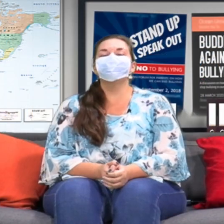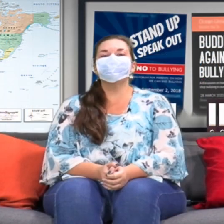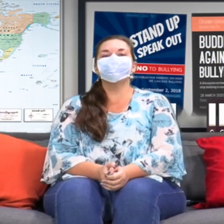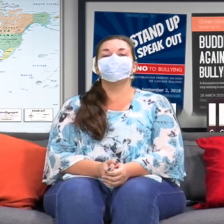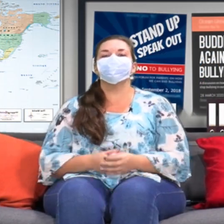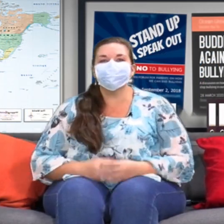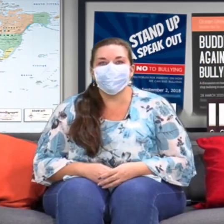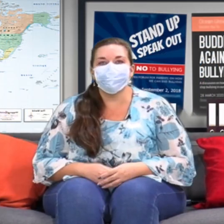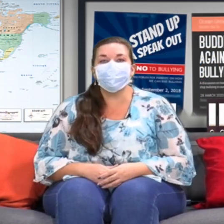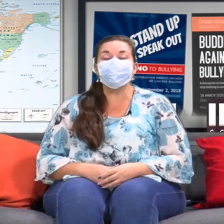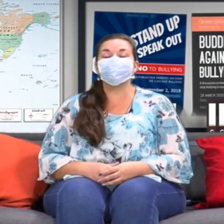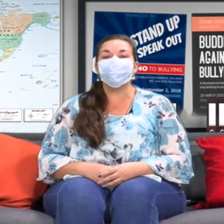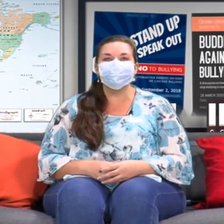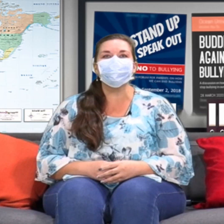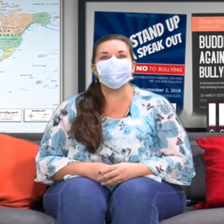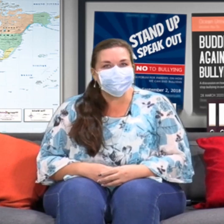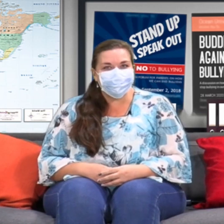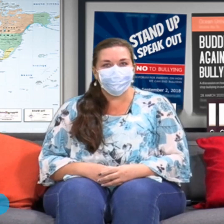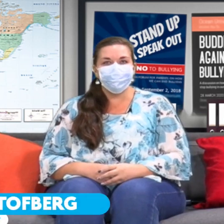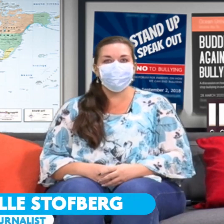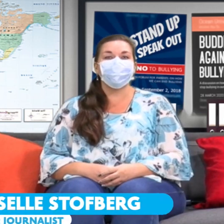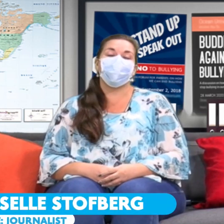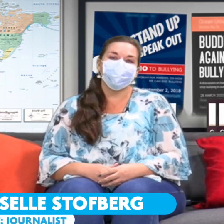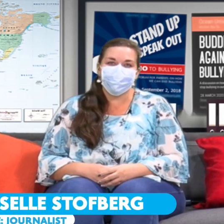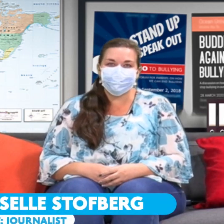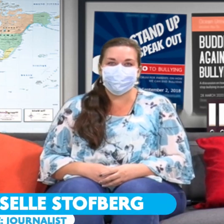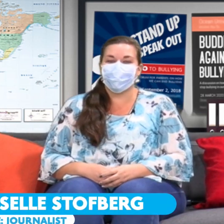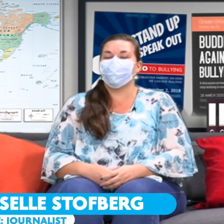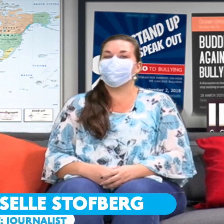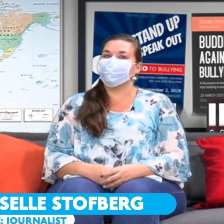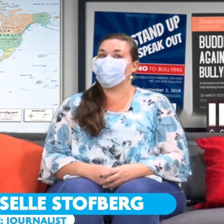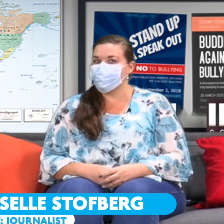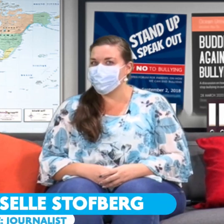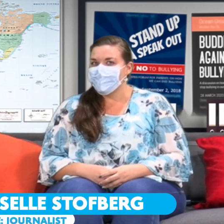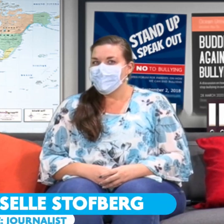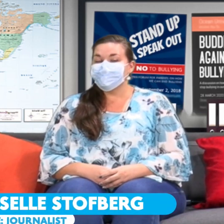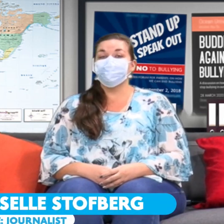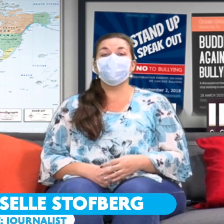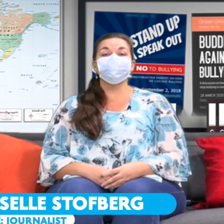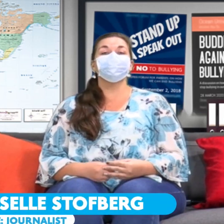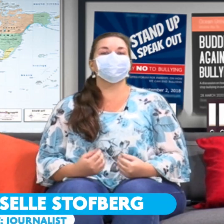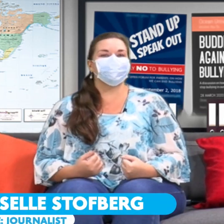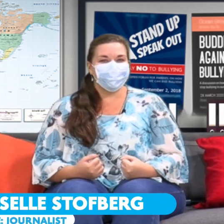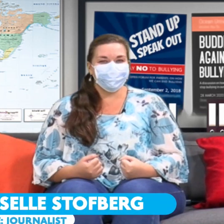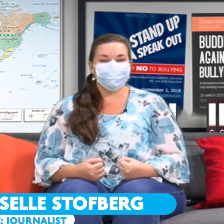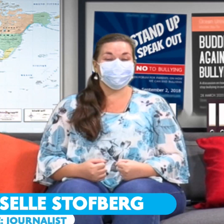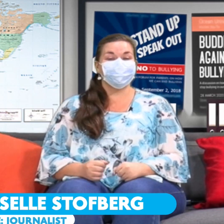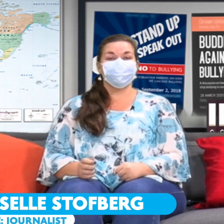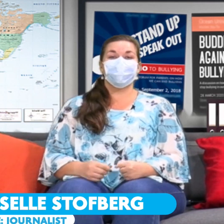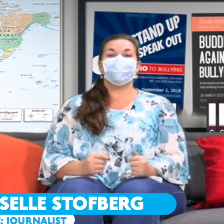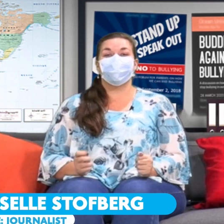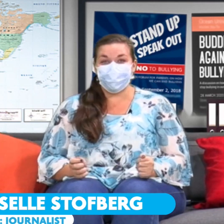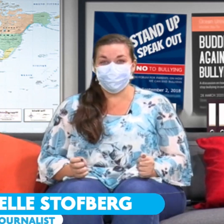Thank you, Teacher Priska. What an exciting lesson all about handwriting and the letter M. So my name is Maricel, which